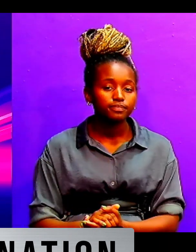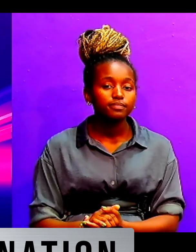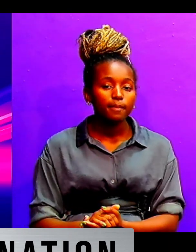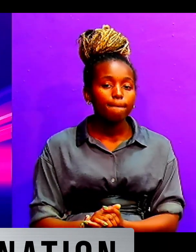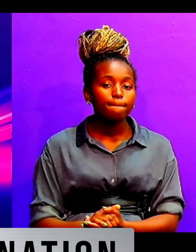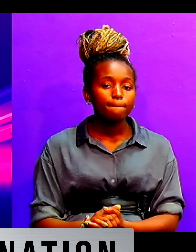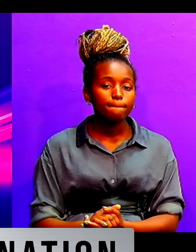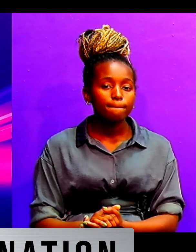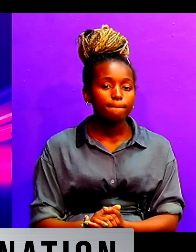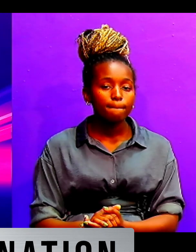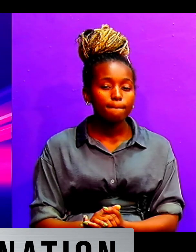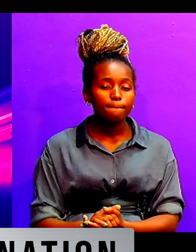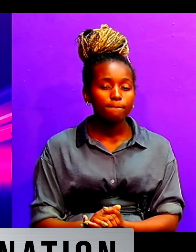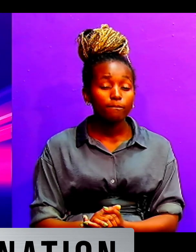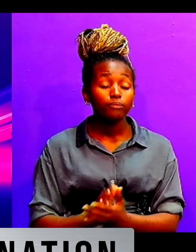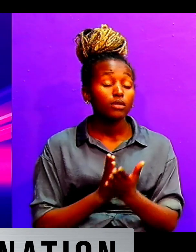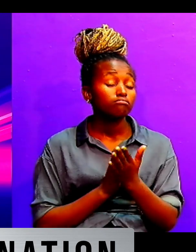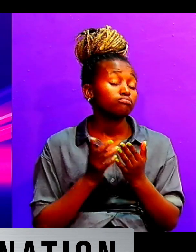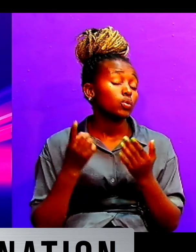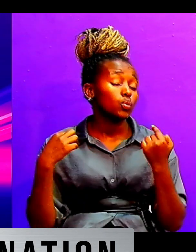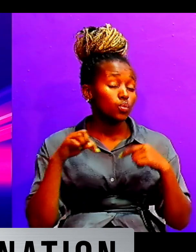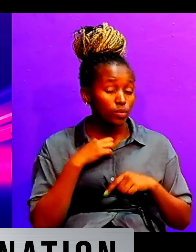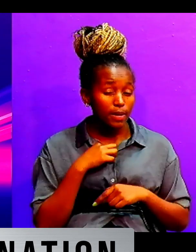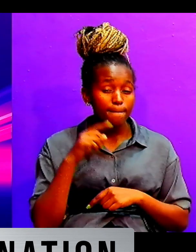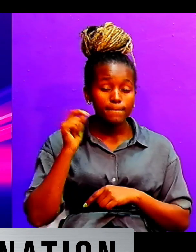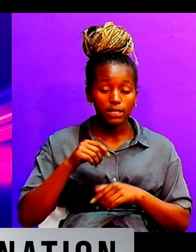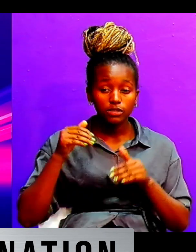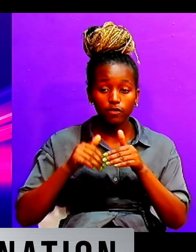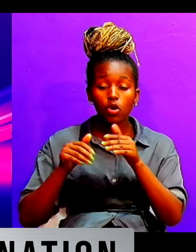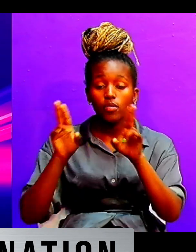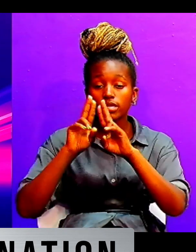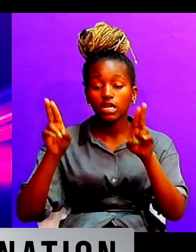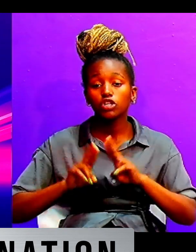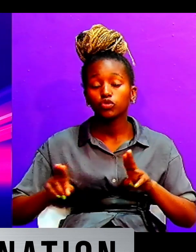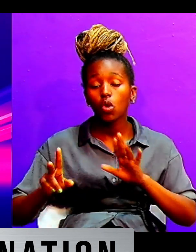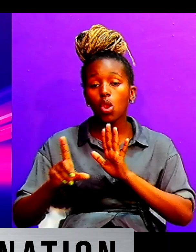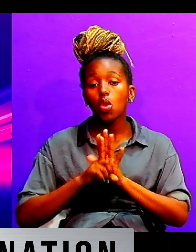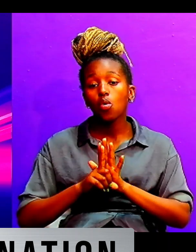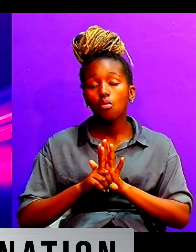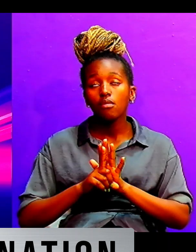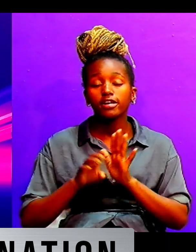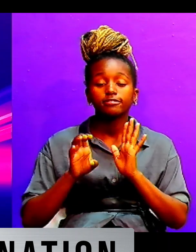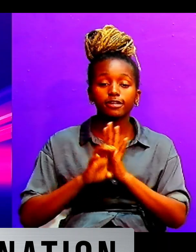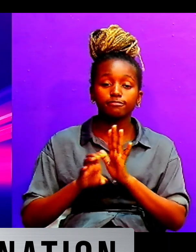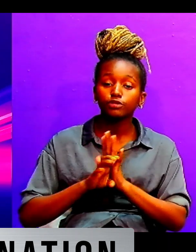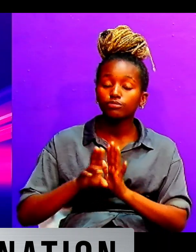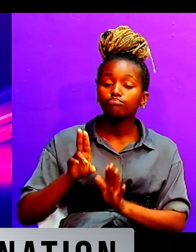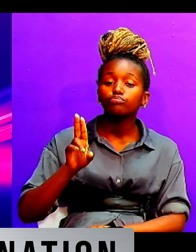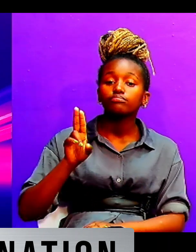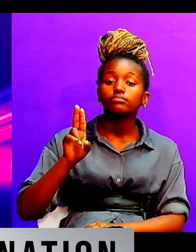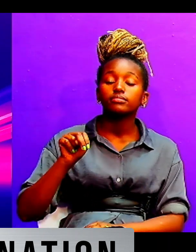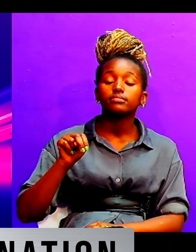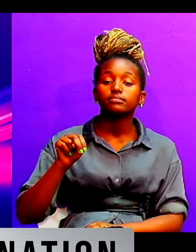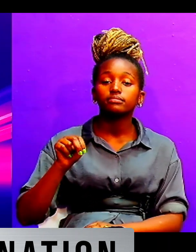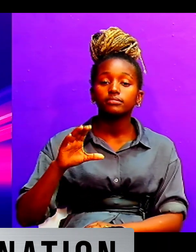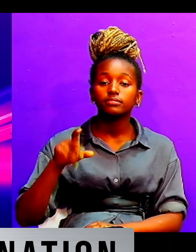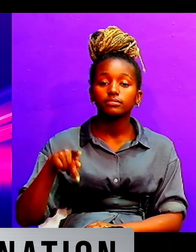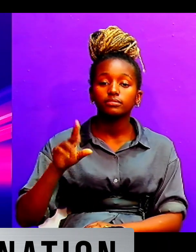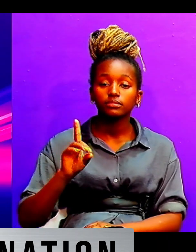we are also guided by international laws, like the United Nations Conventions on Rights of Persons with